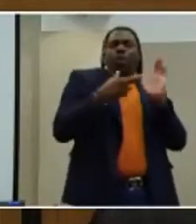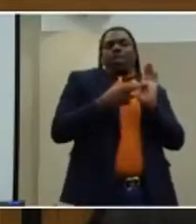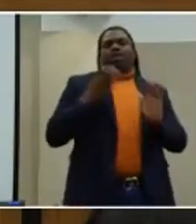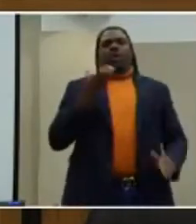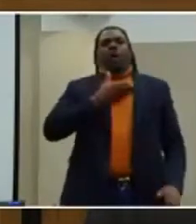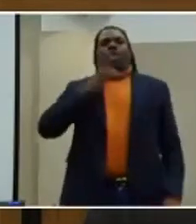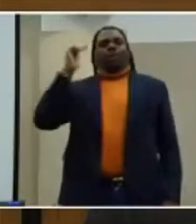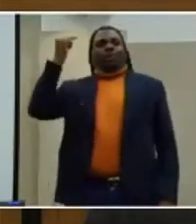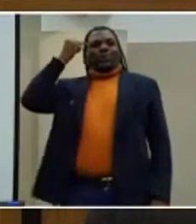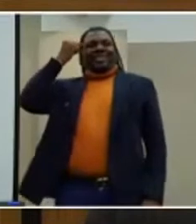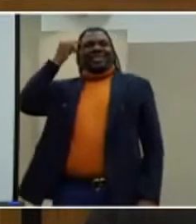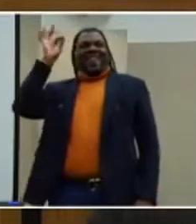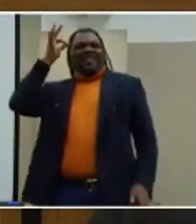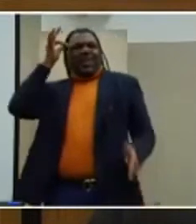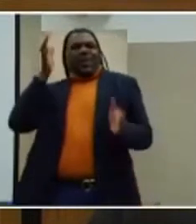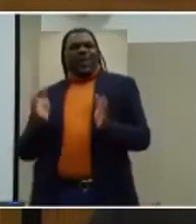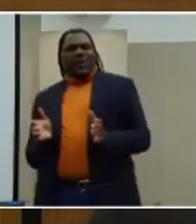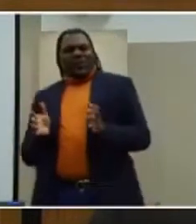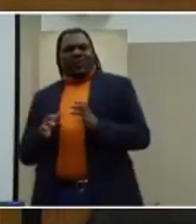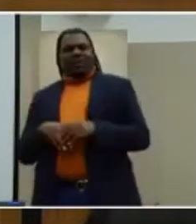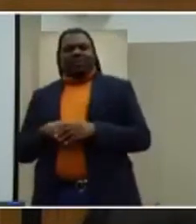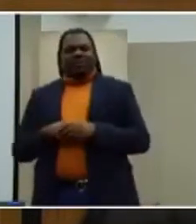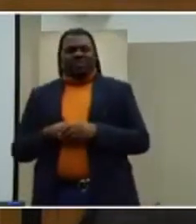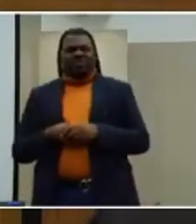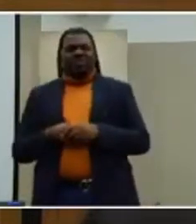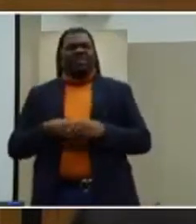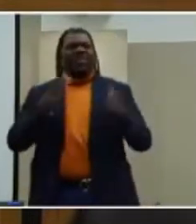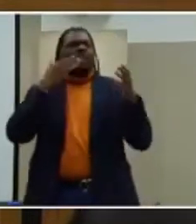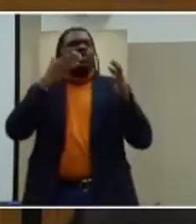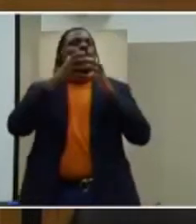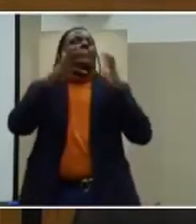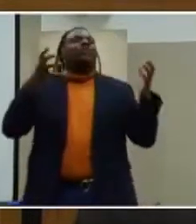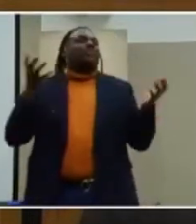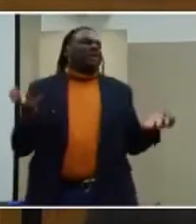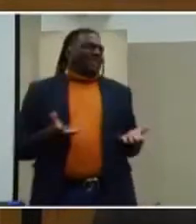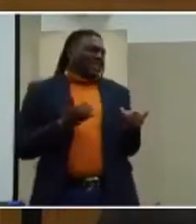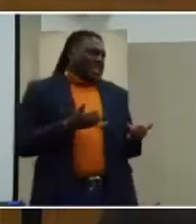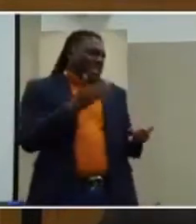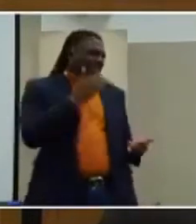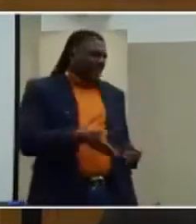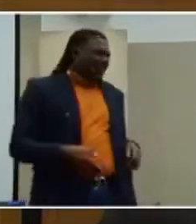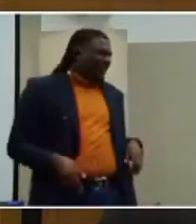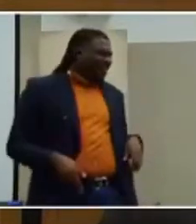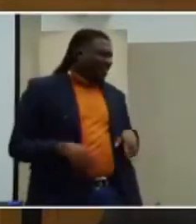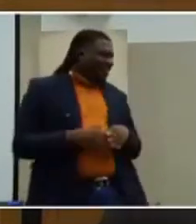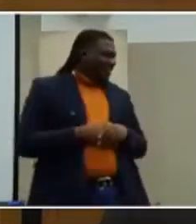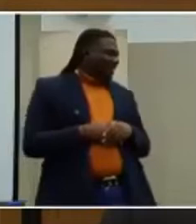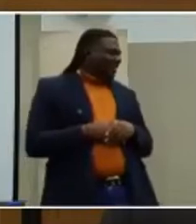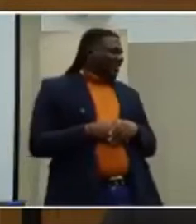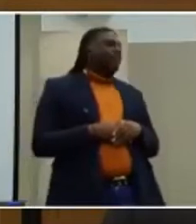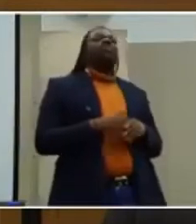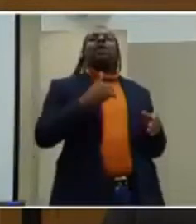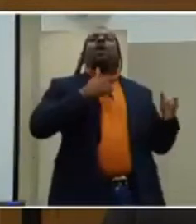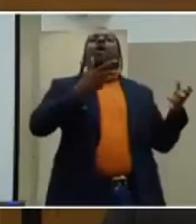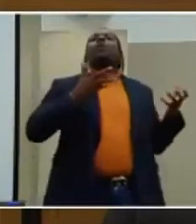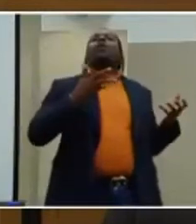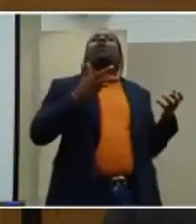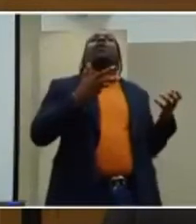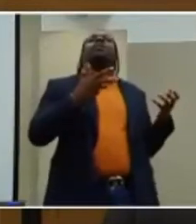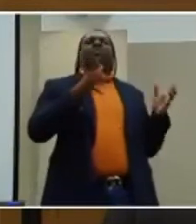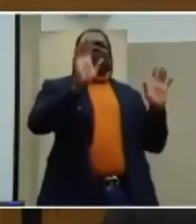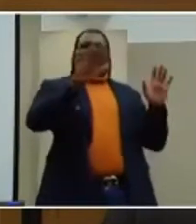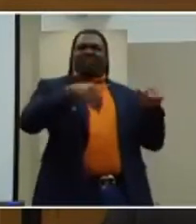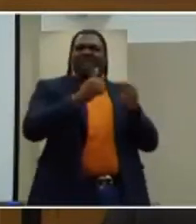Governor. And just thank you so much for being here today. I just want to say, just